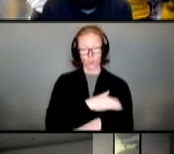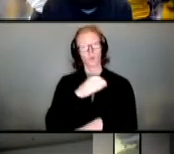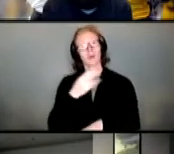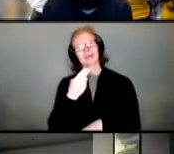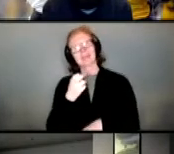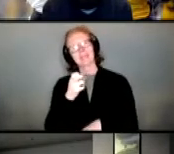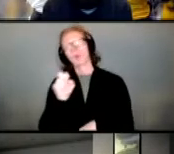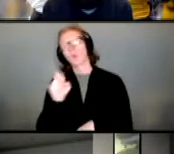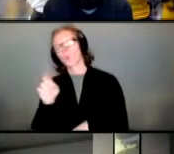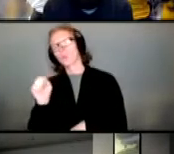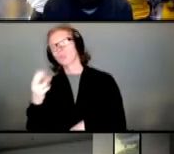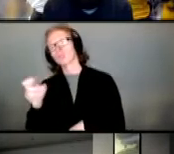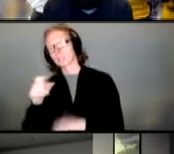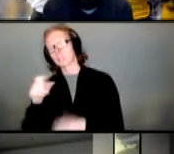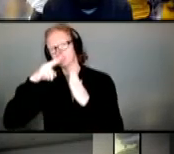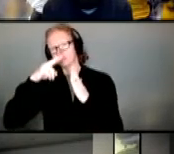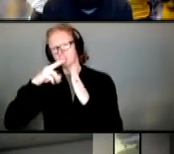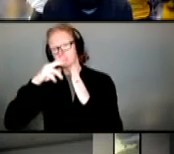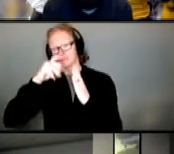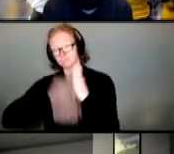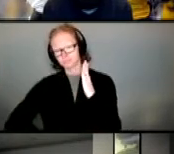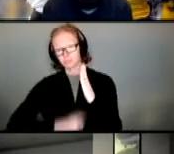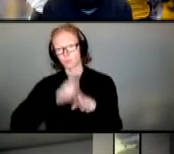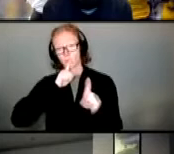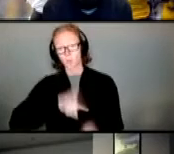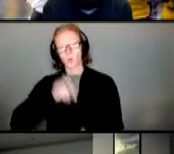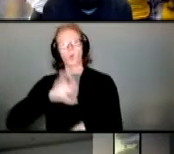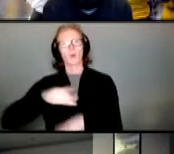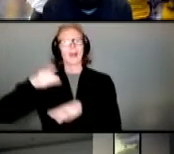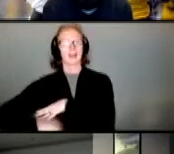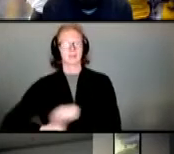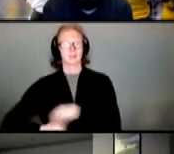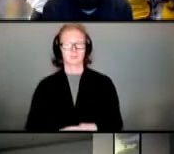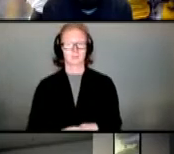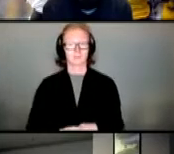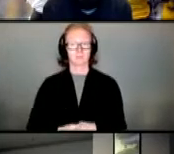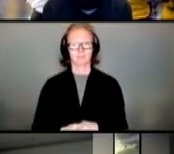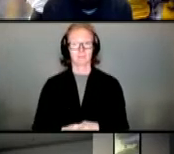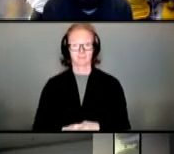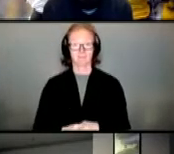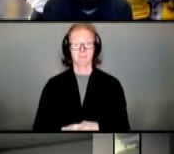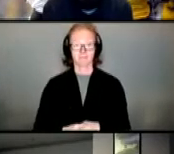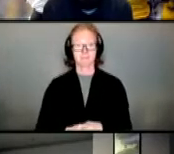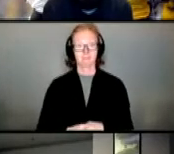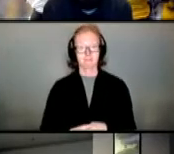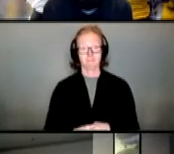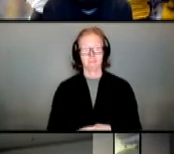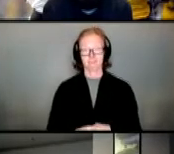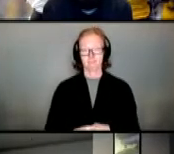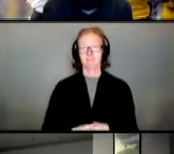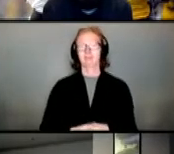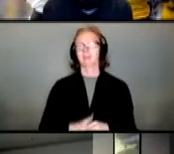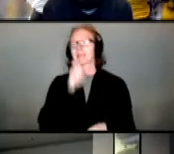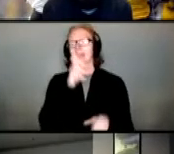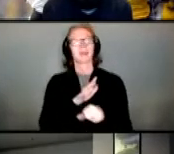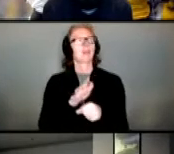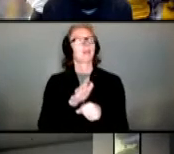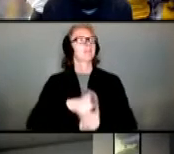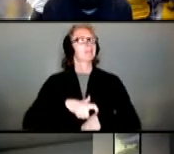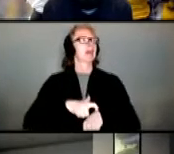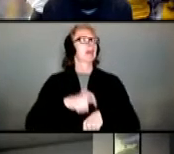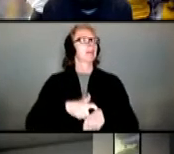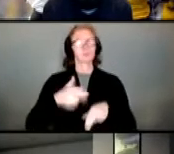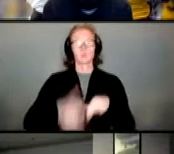writes their report, or would it be after? I know we are somewhat short on time, but I wanted to